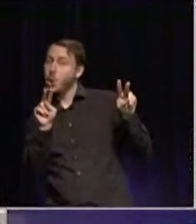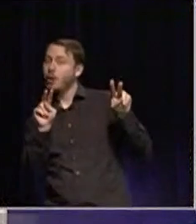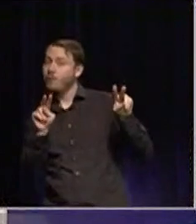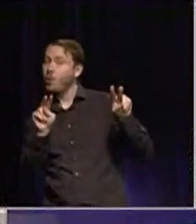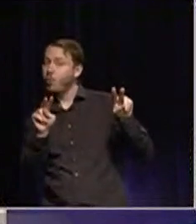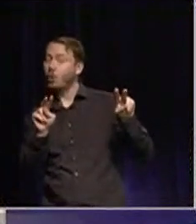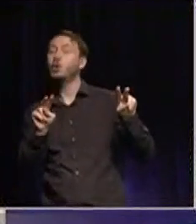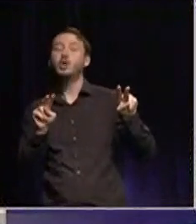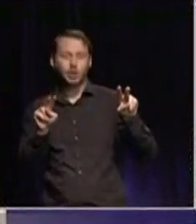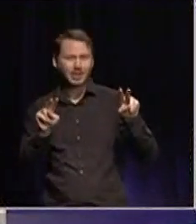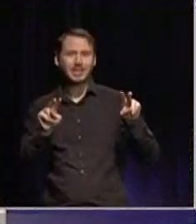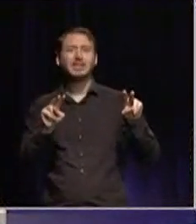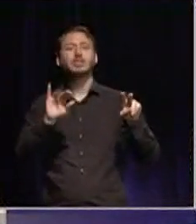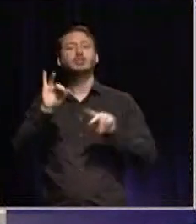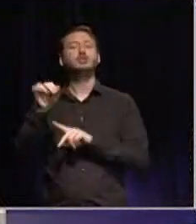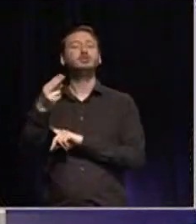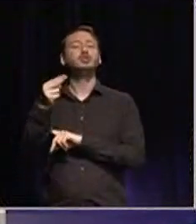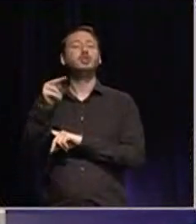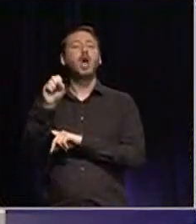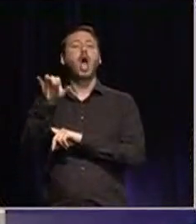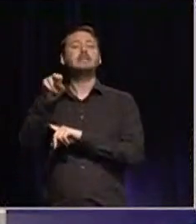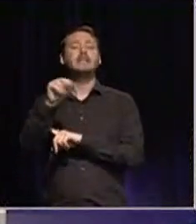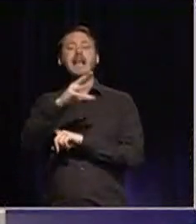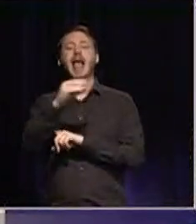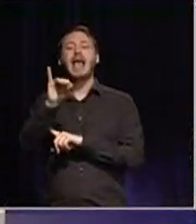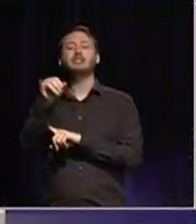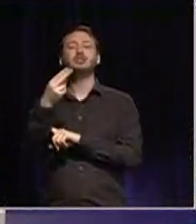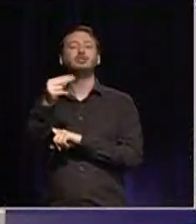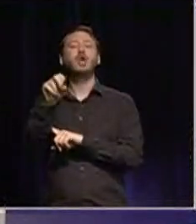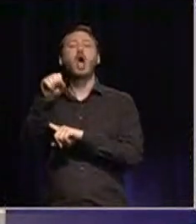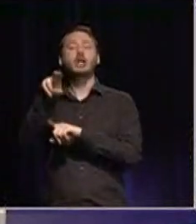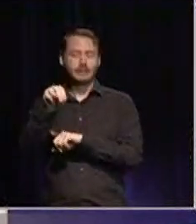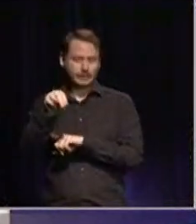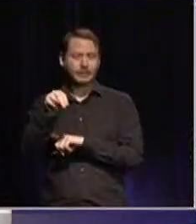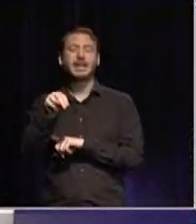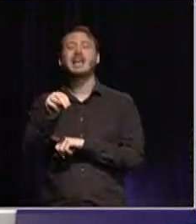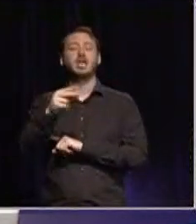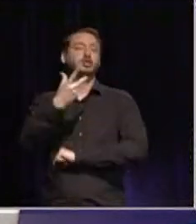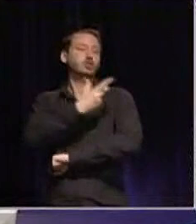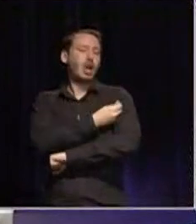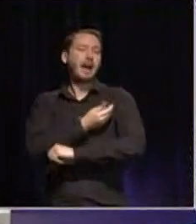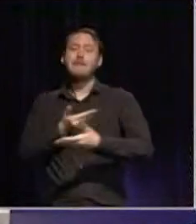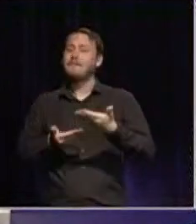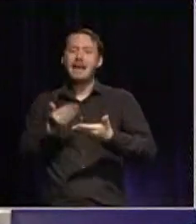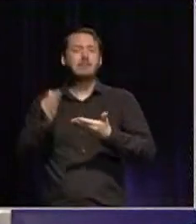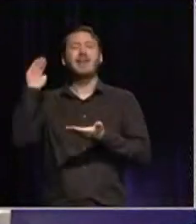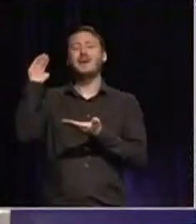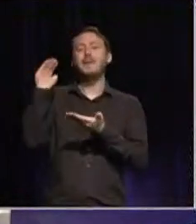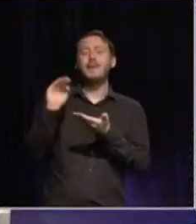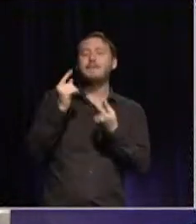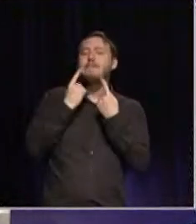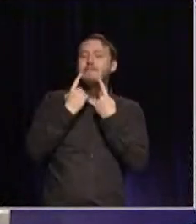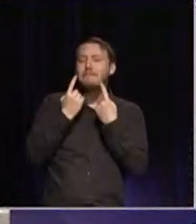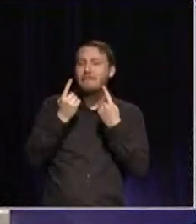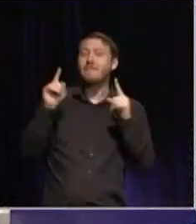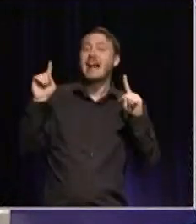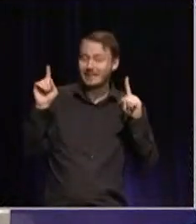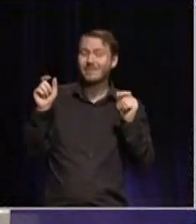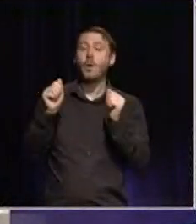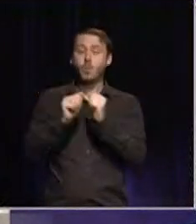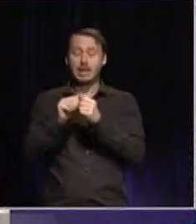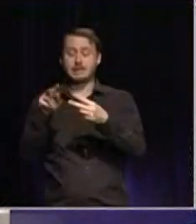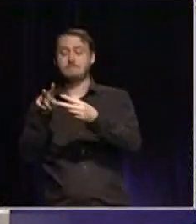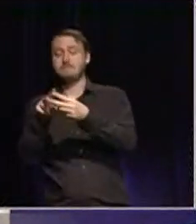to the Johnson & Johnson shot. While it's maybe not quite as effective as we have with